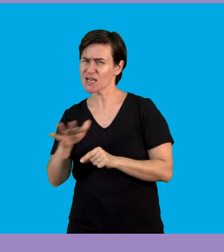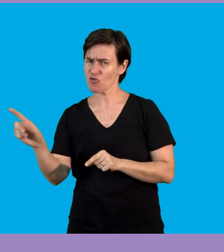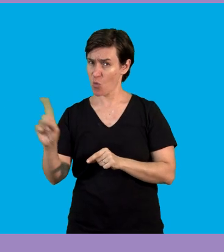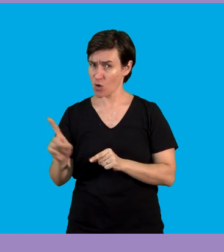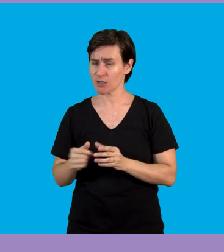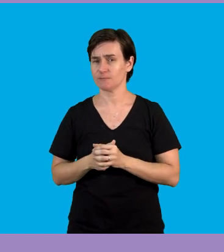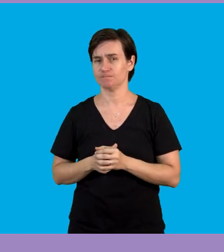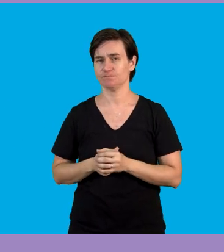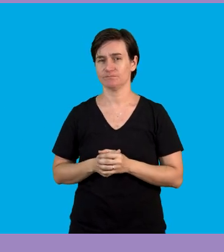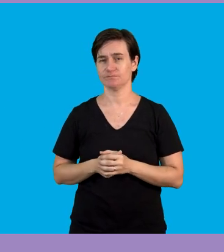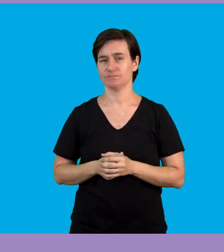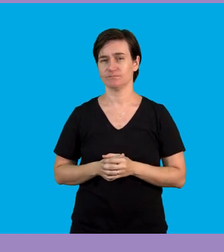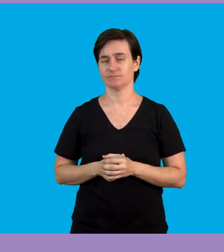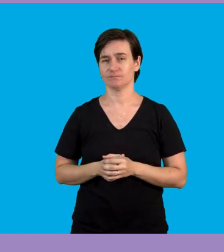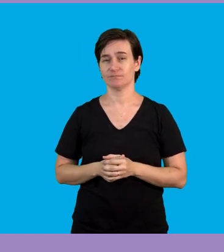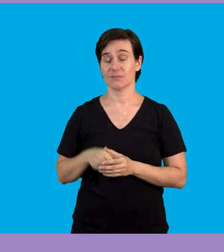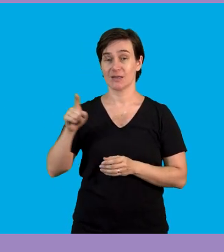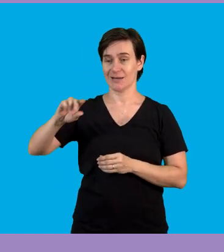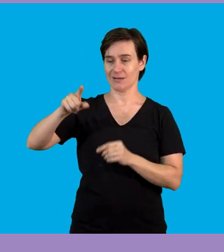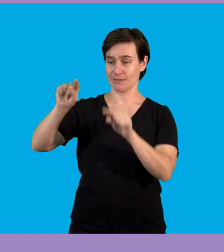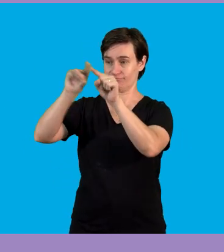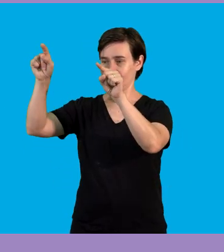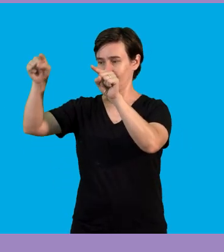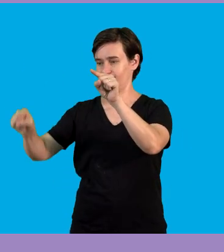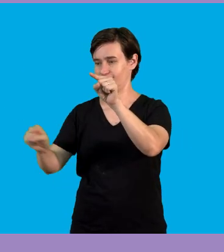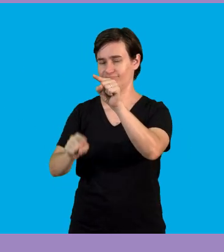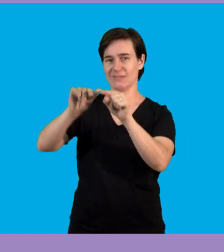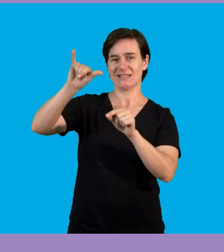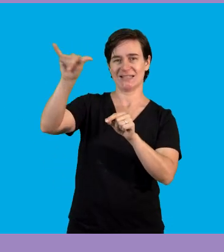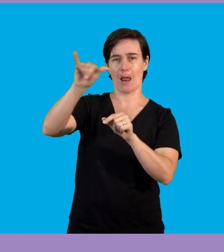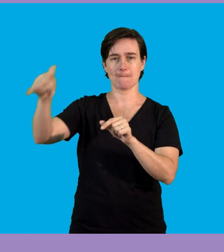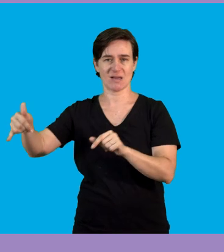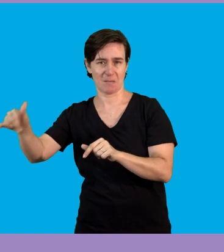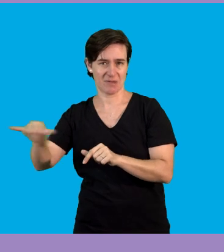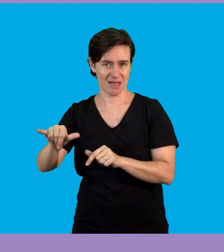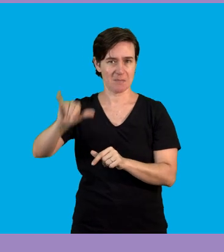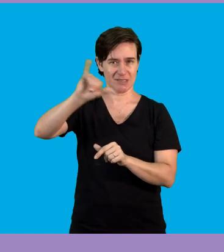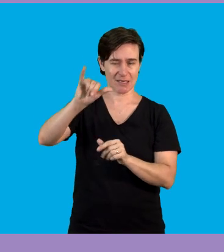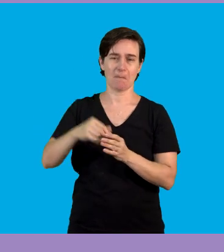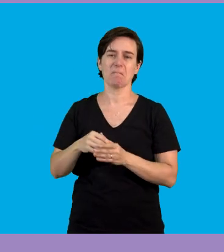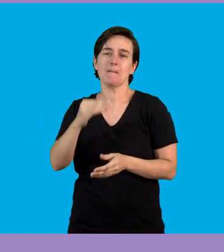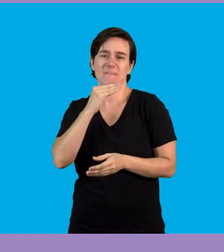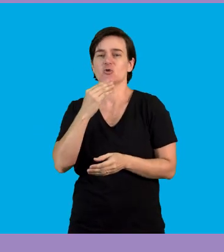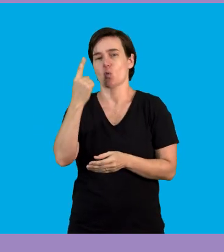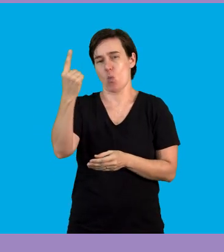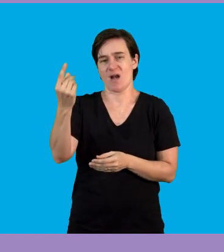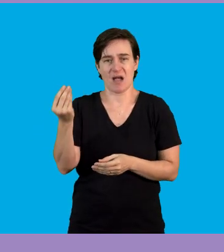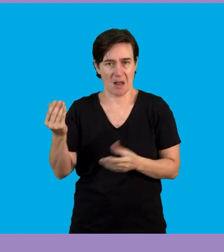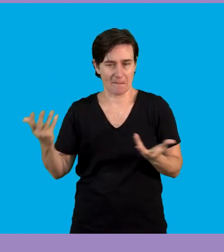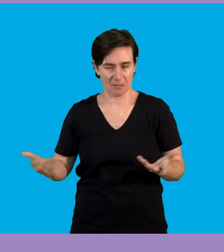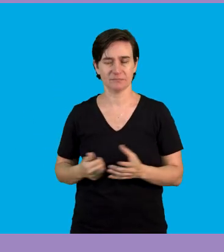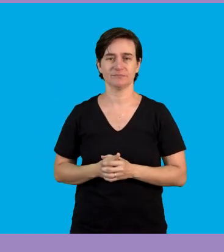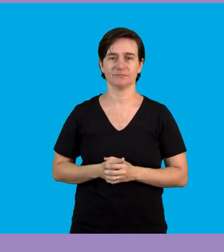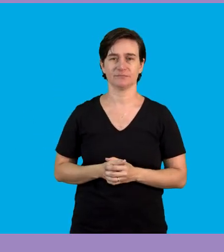remember a square has all the sides to be equal. So all the lengths there are one